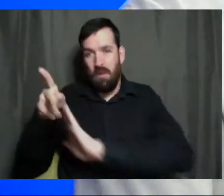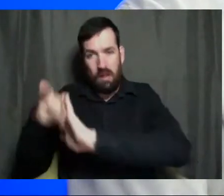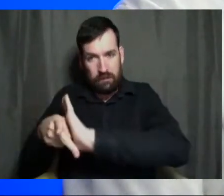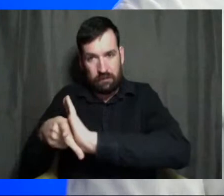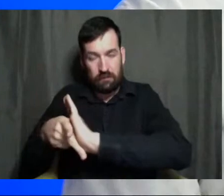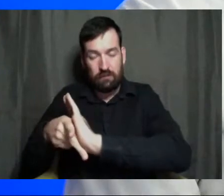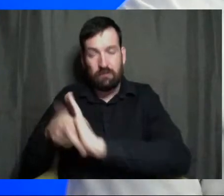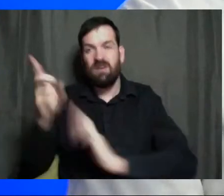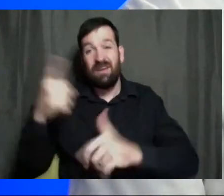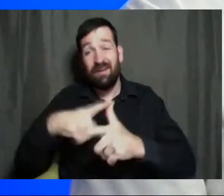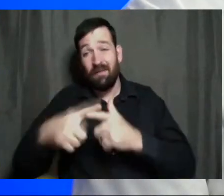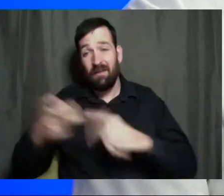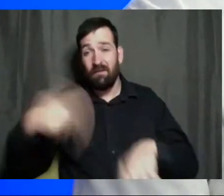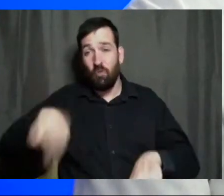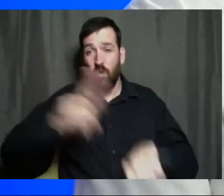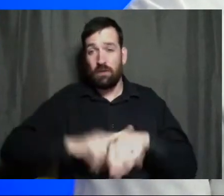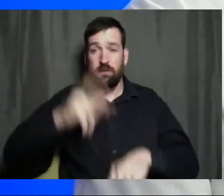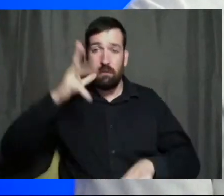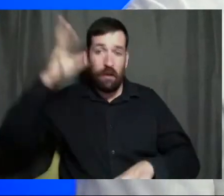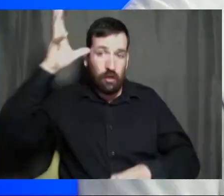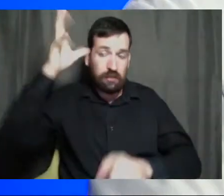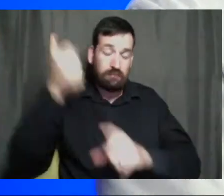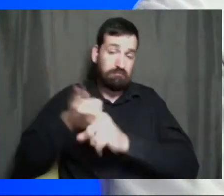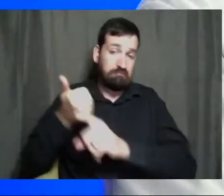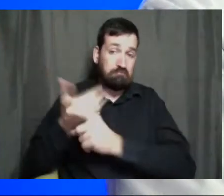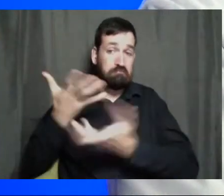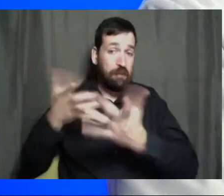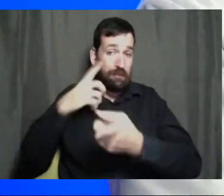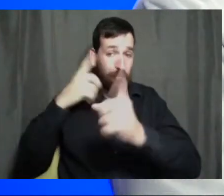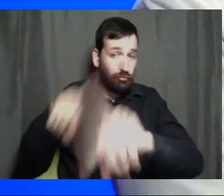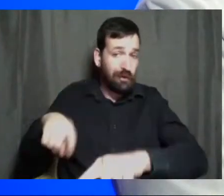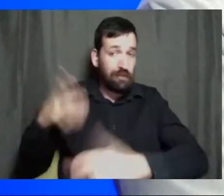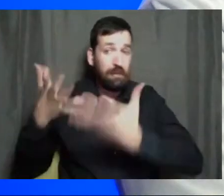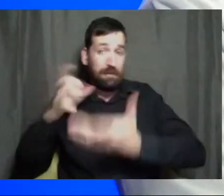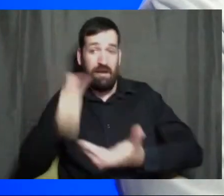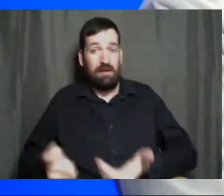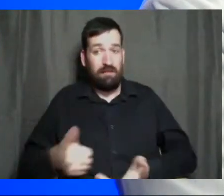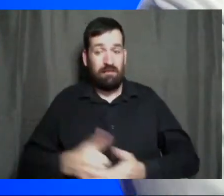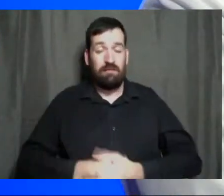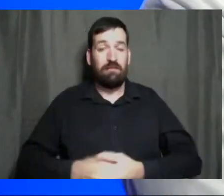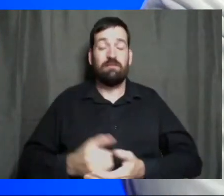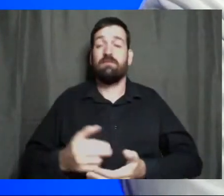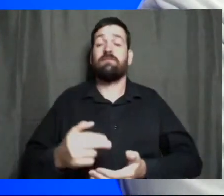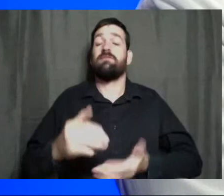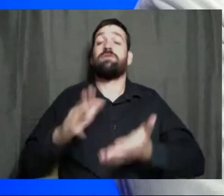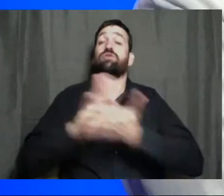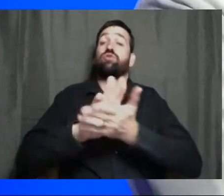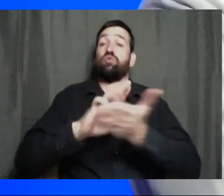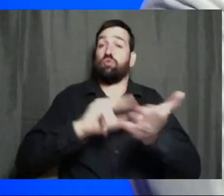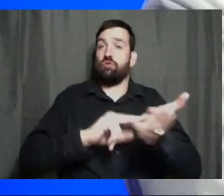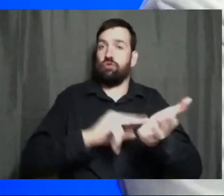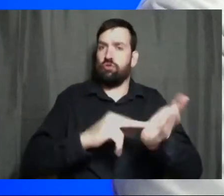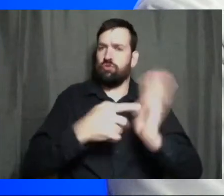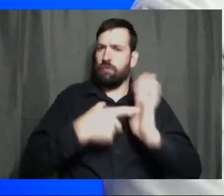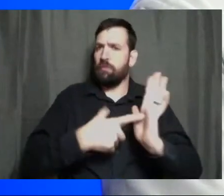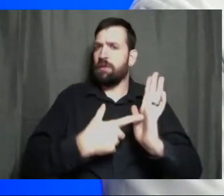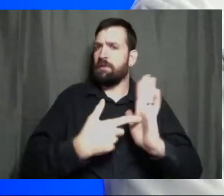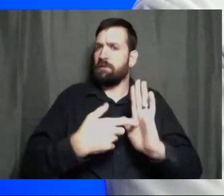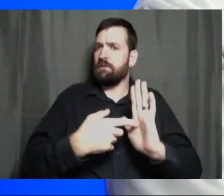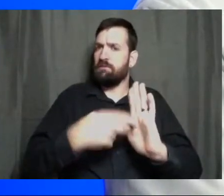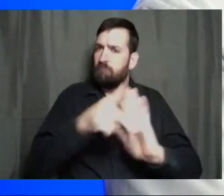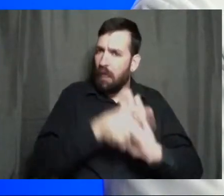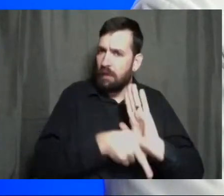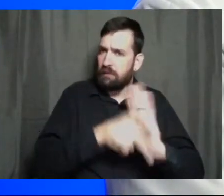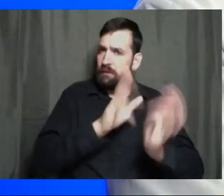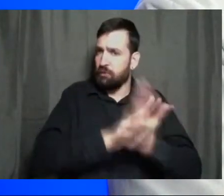who may or may not agree with that policy. So you've got a school nurse who represents the policy of the school board, of the school district,